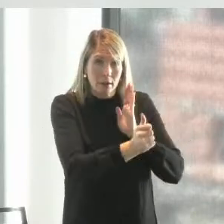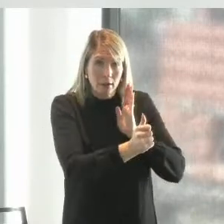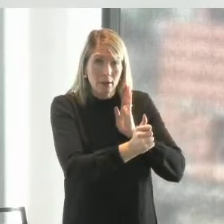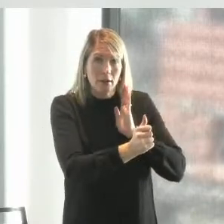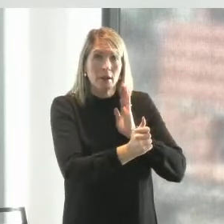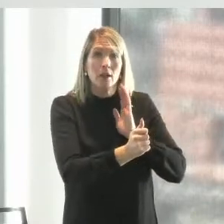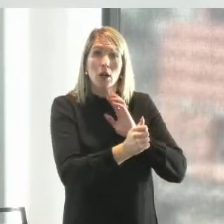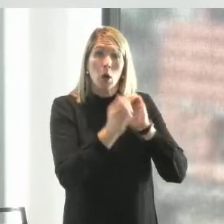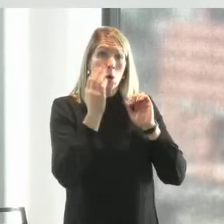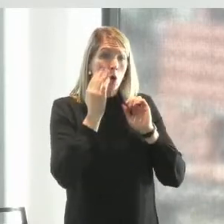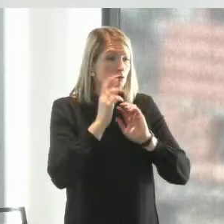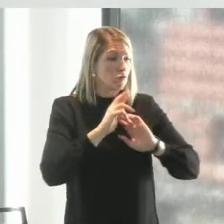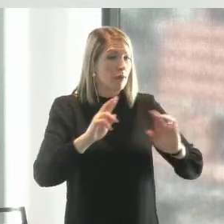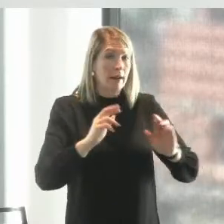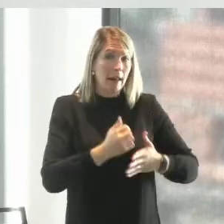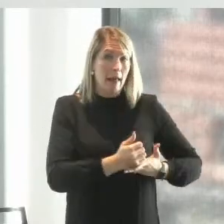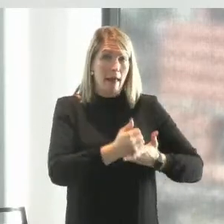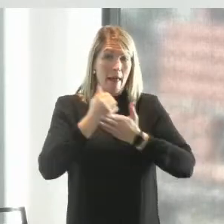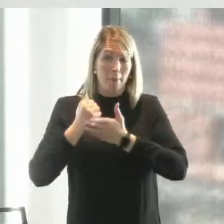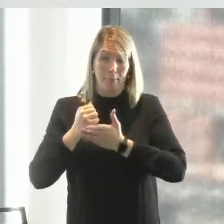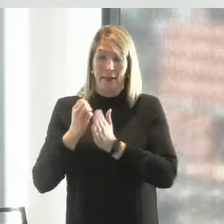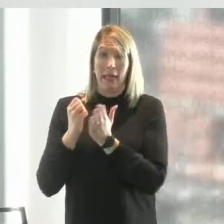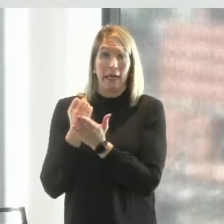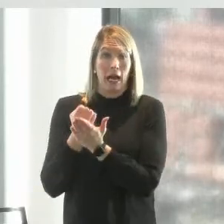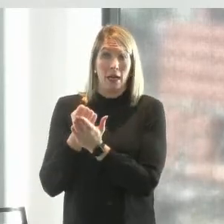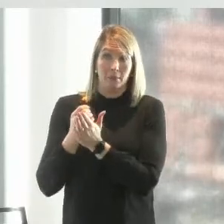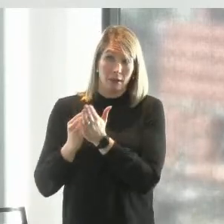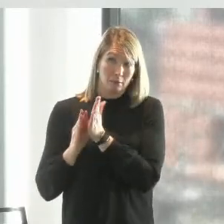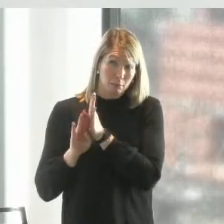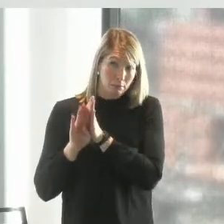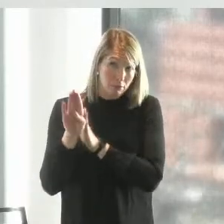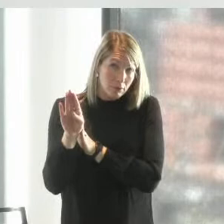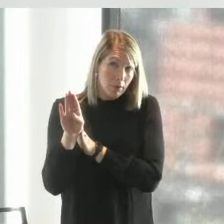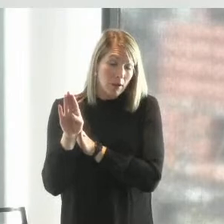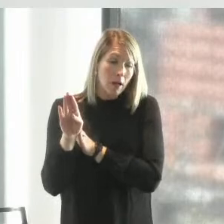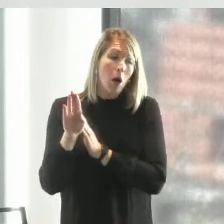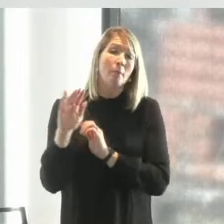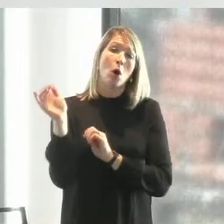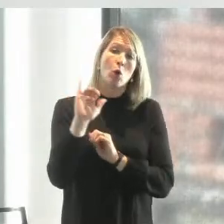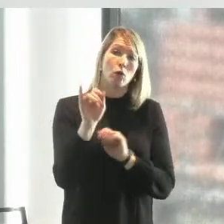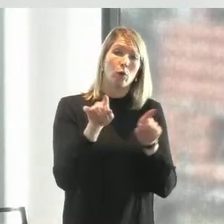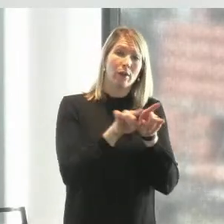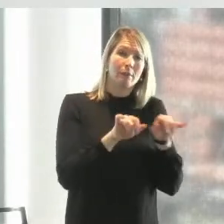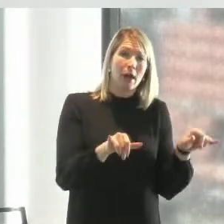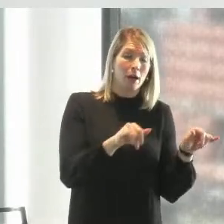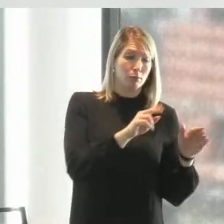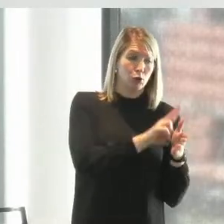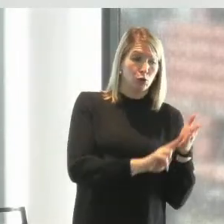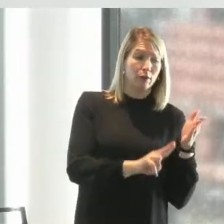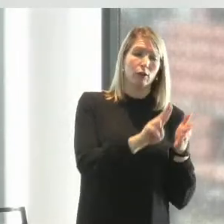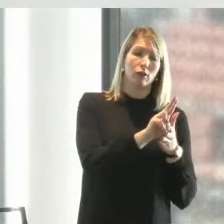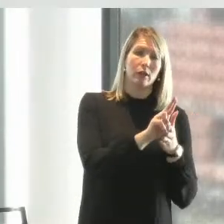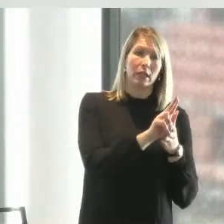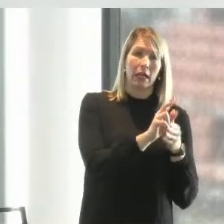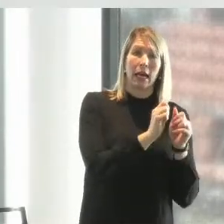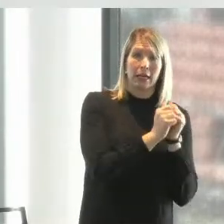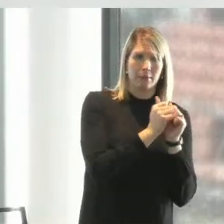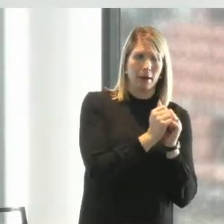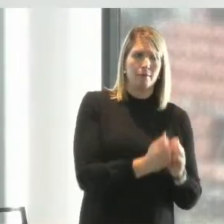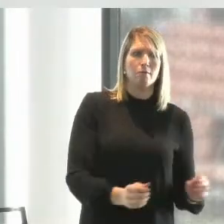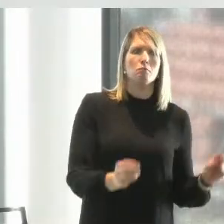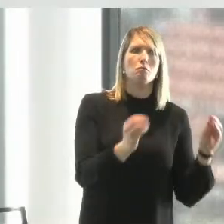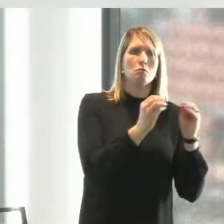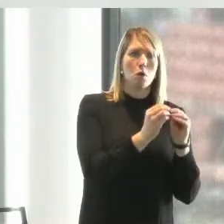the economy, but it also creates a competitive advantage for Memorial University of Newfoundland in a global, competitive world